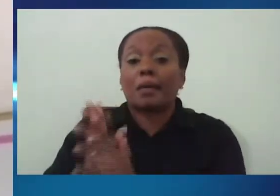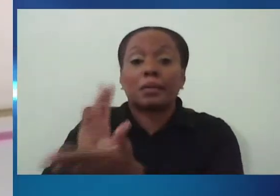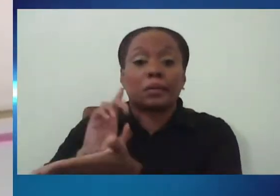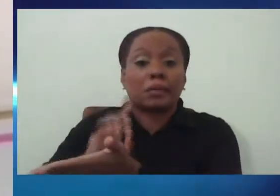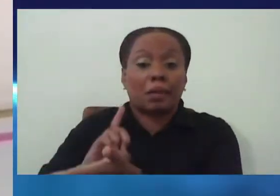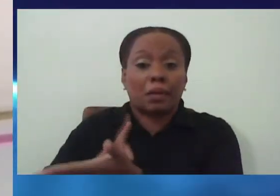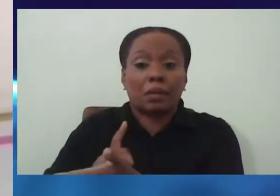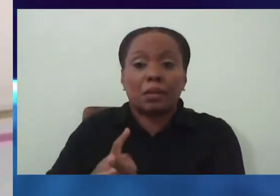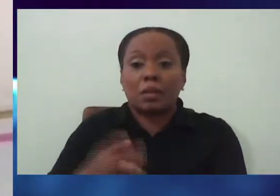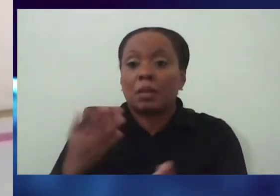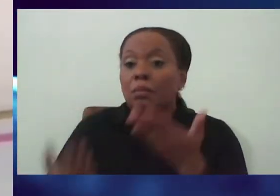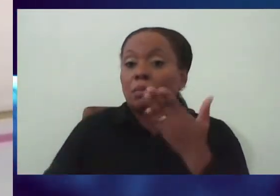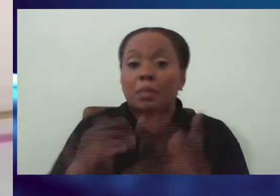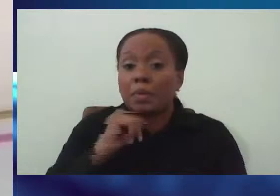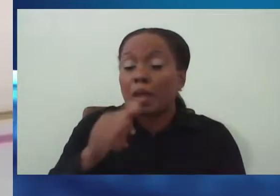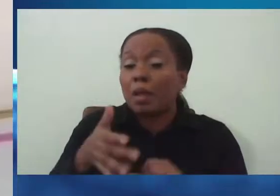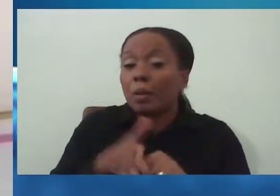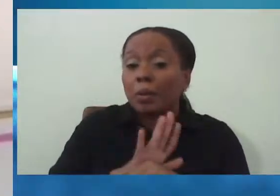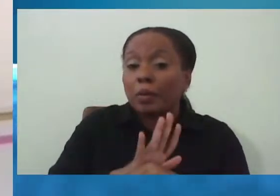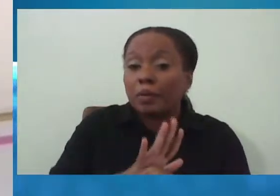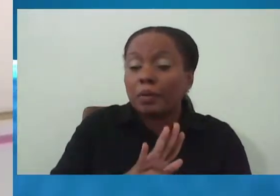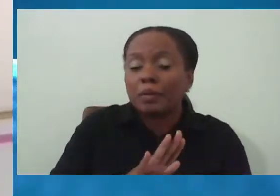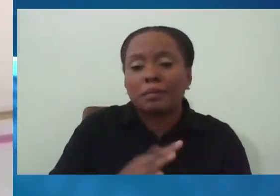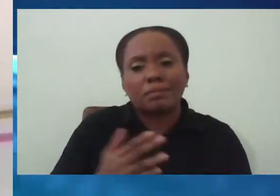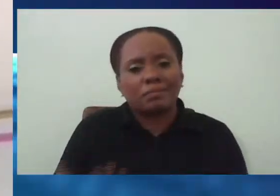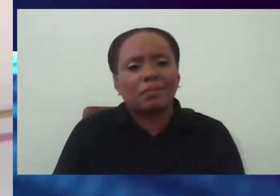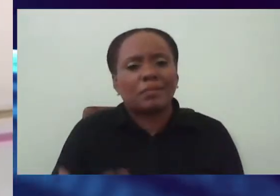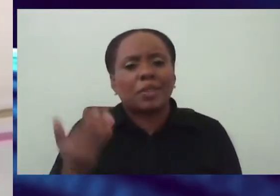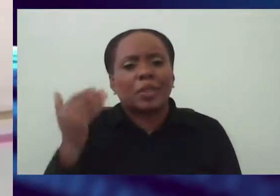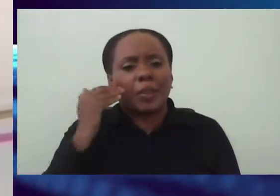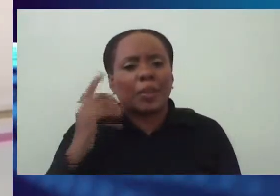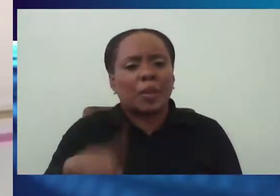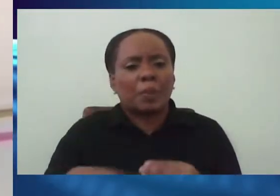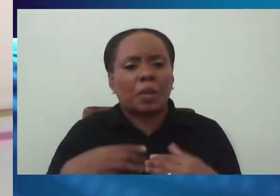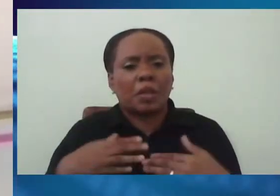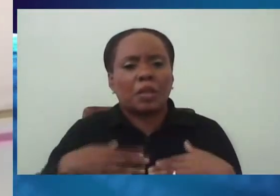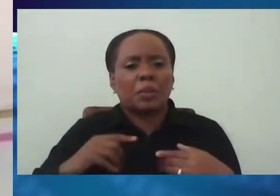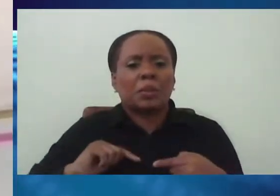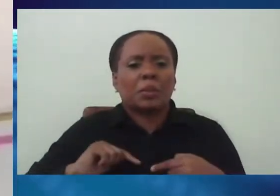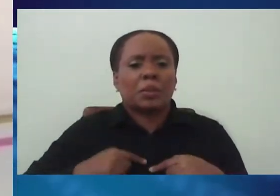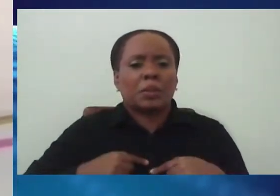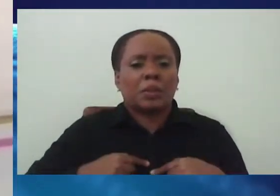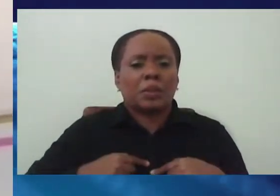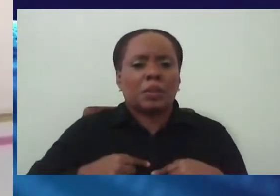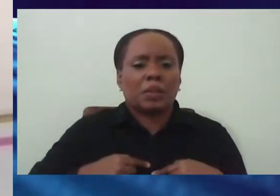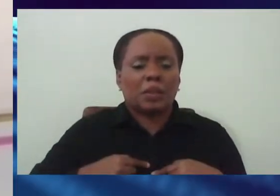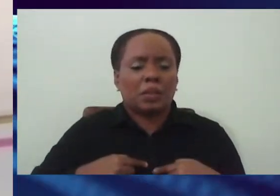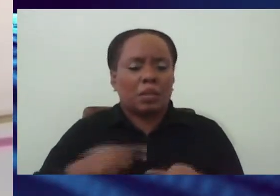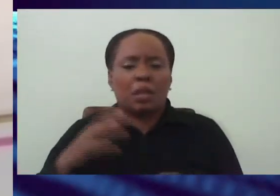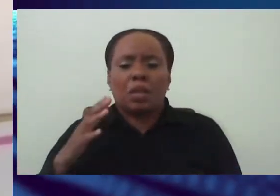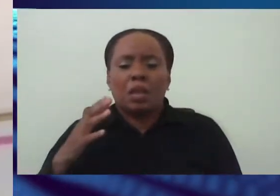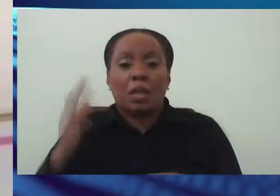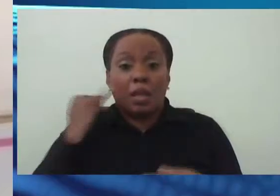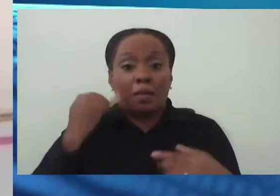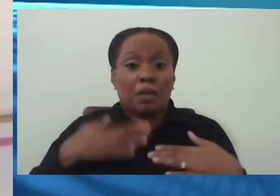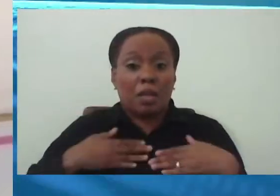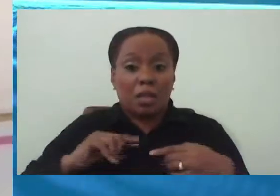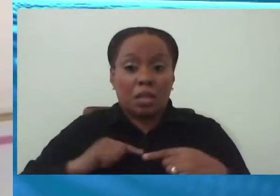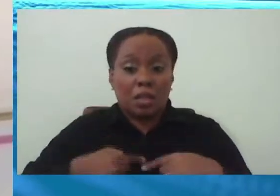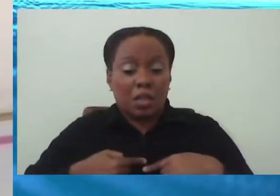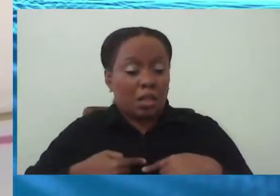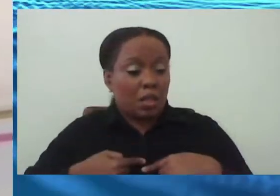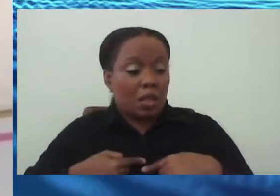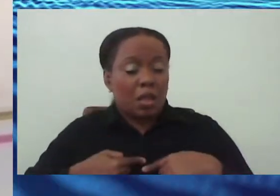be COVID. So particularly, I think everybody knows about the chest pain that, radiates down the left arm or runs down the left arm or up to the jaw,